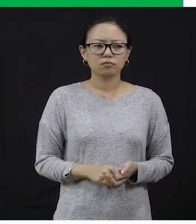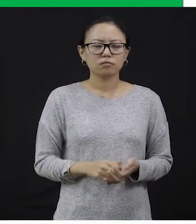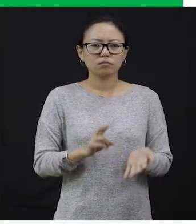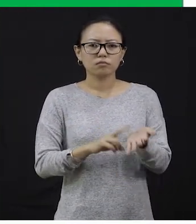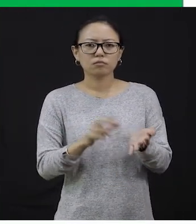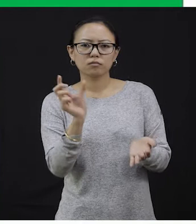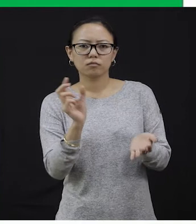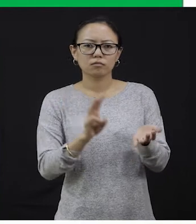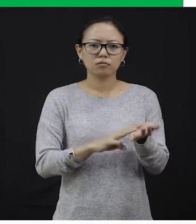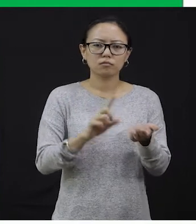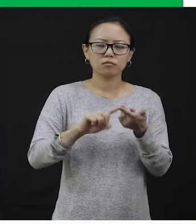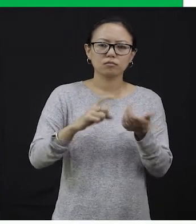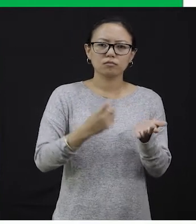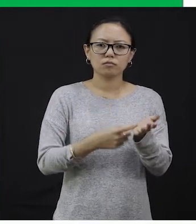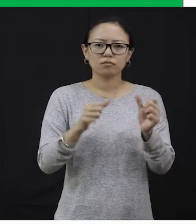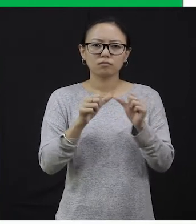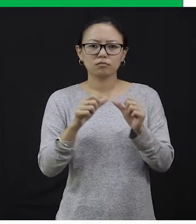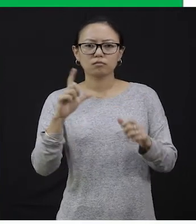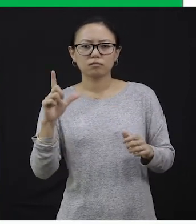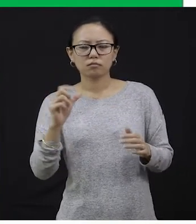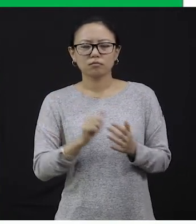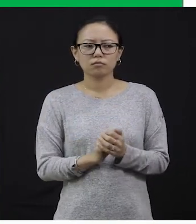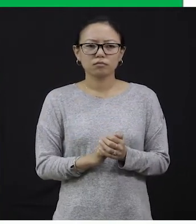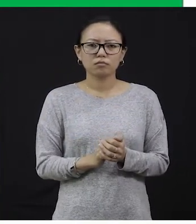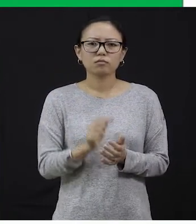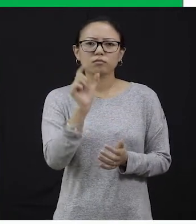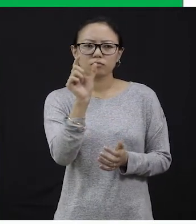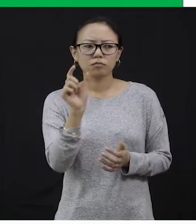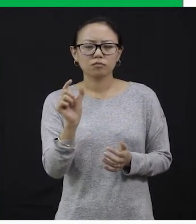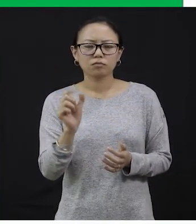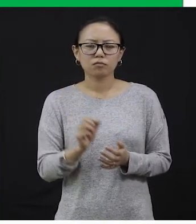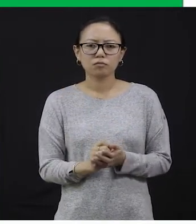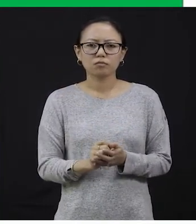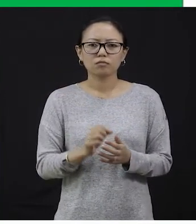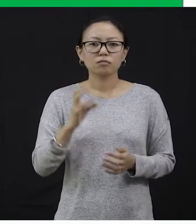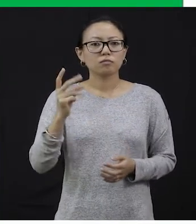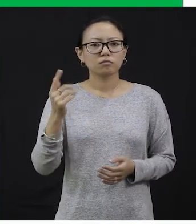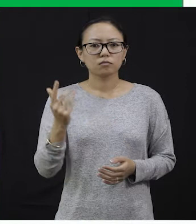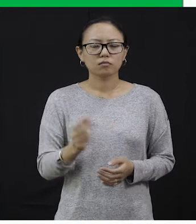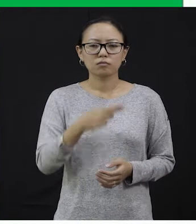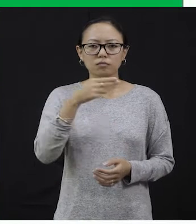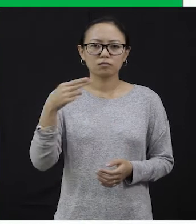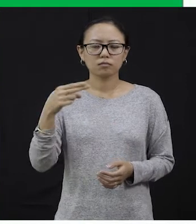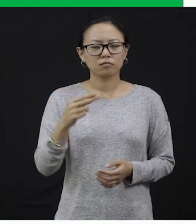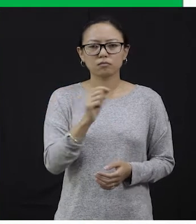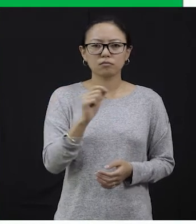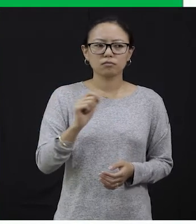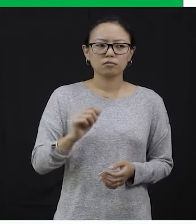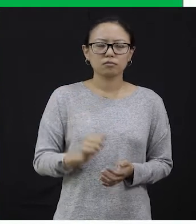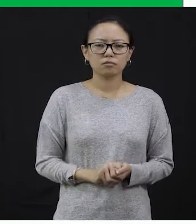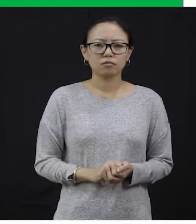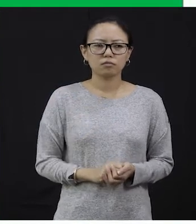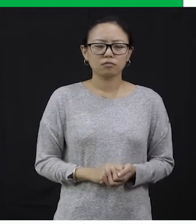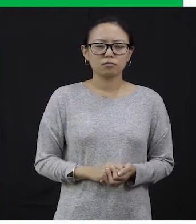numerals. On the right column, we will write in words, which is number name. Okay, so the first three has